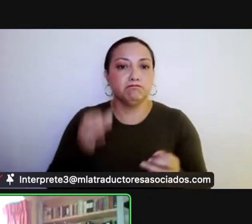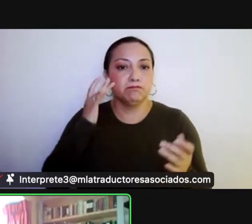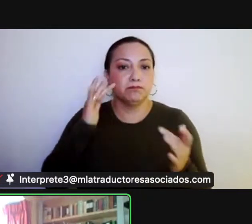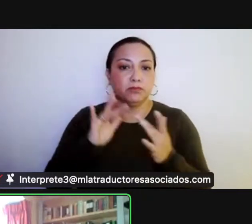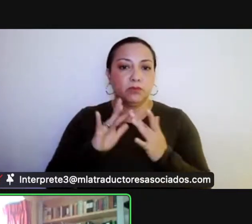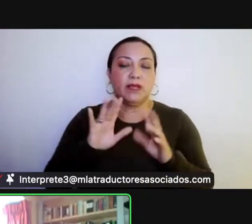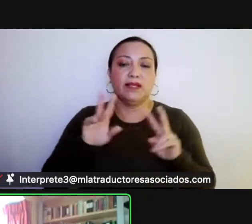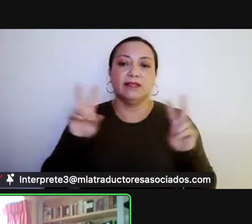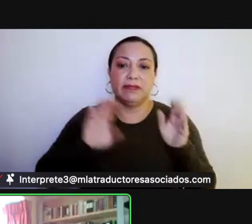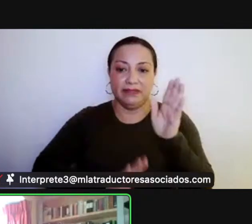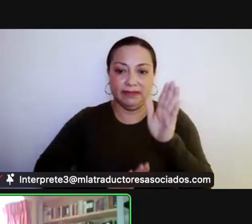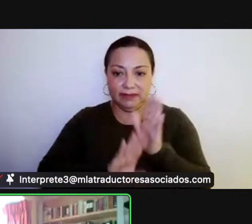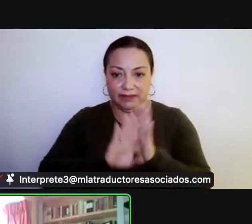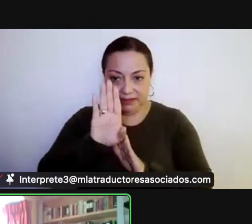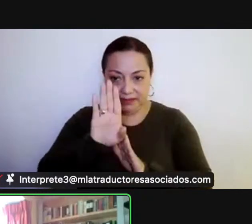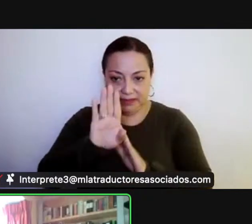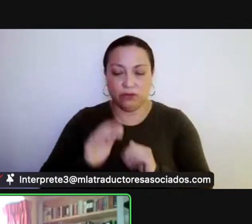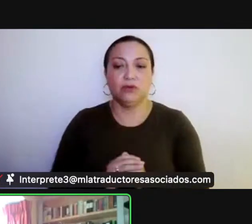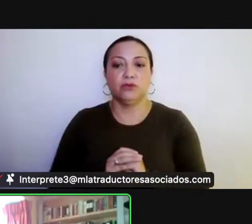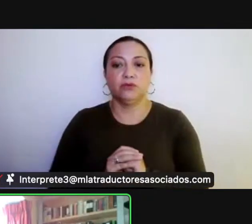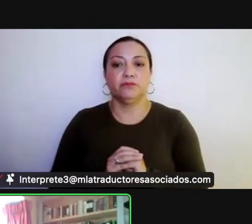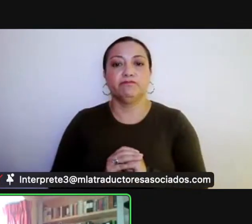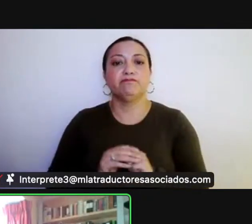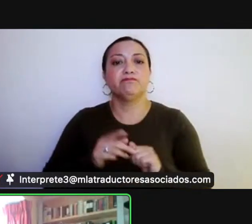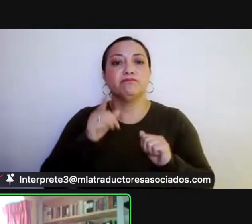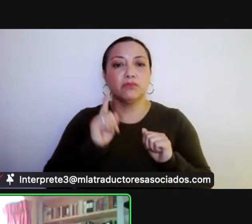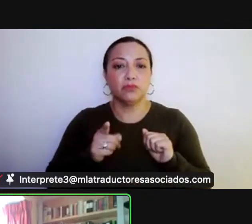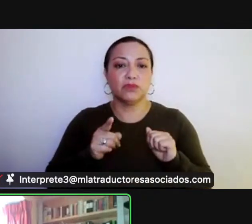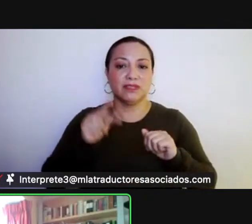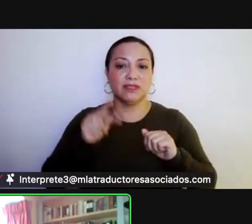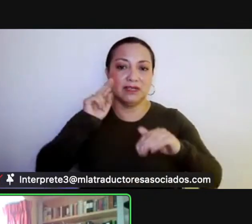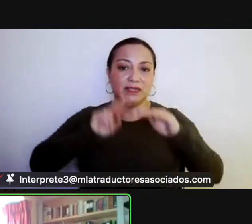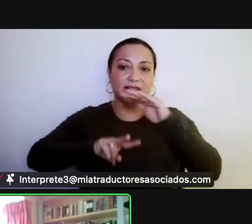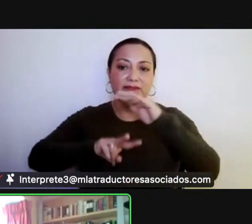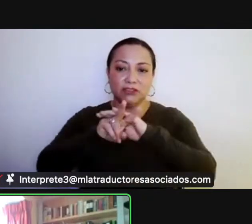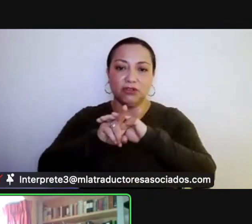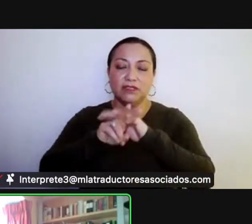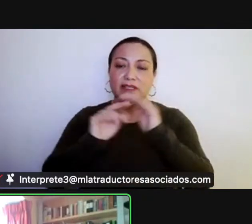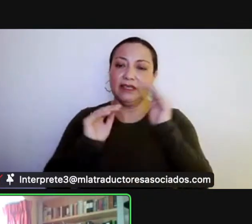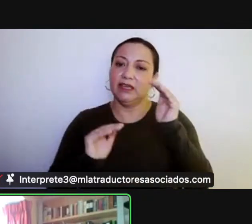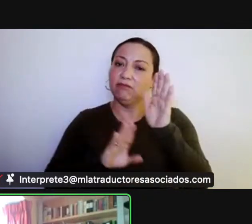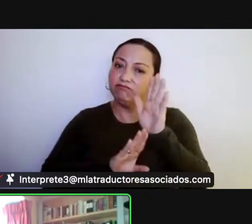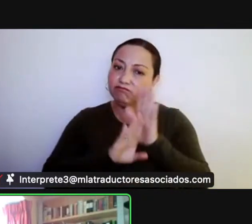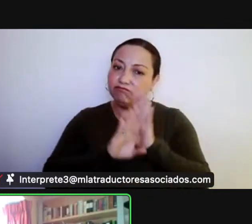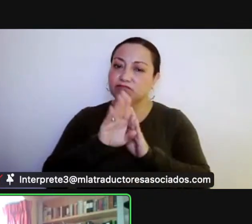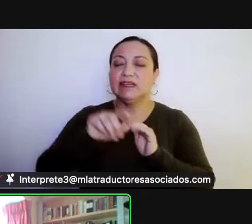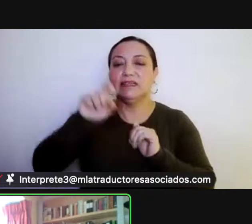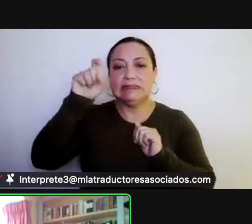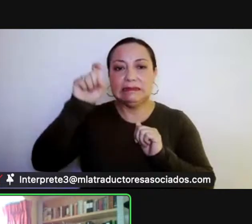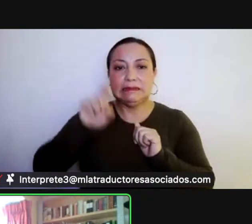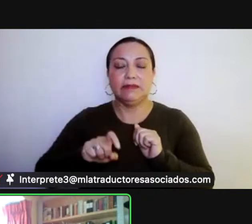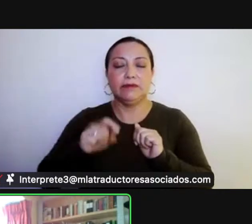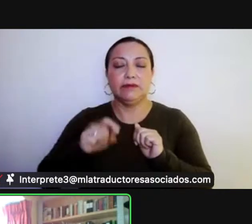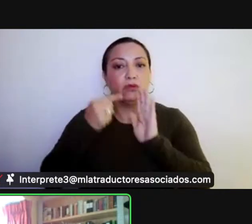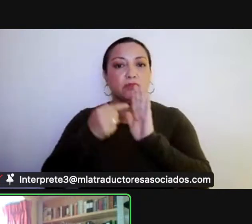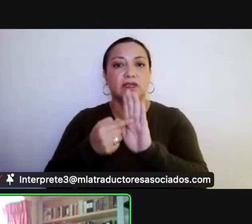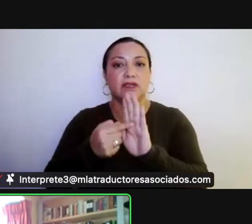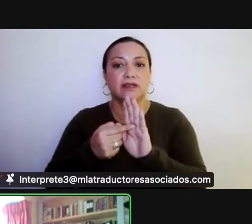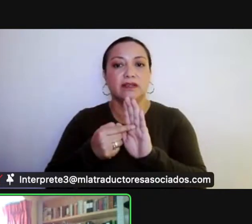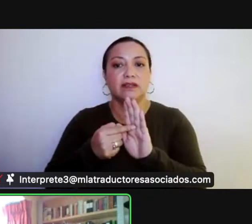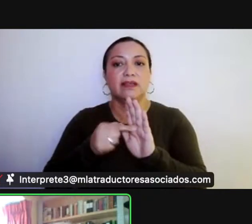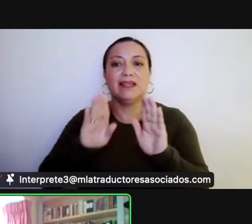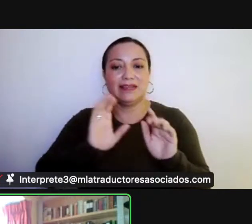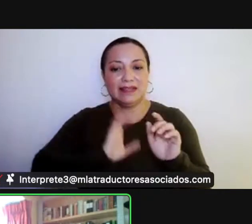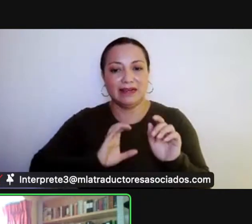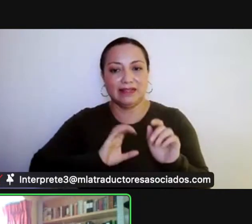about what has to do with development, and the perspective of development has to consider